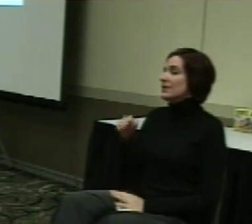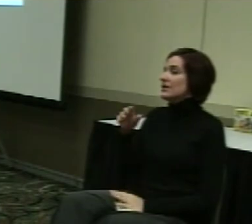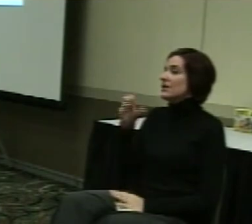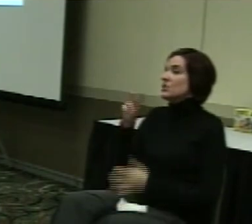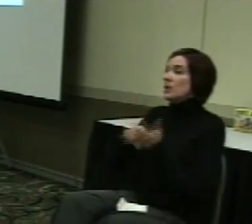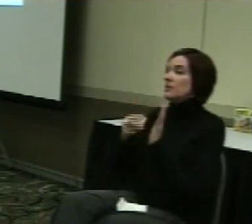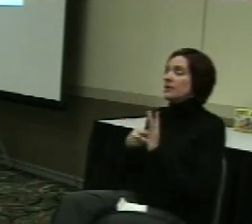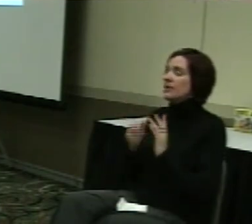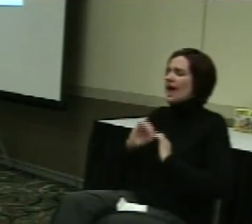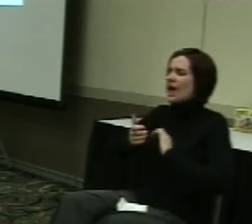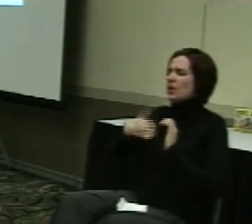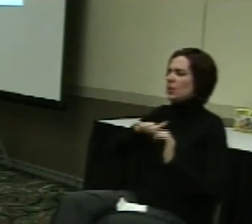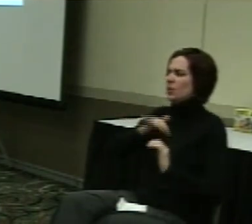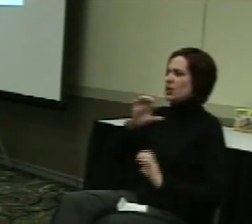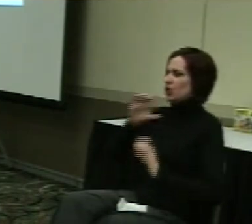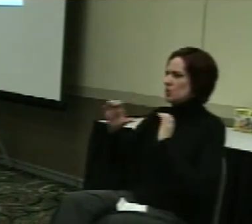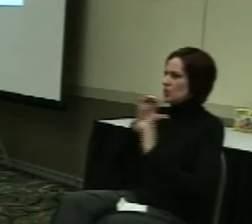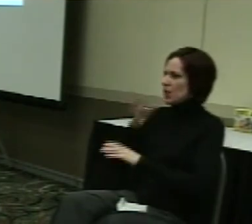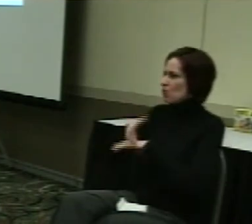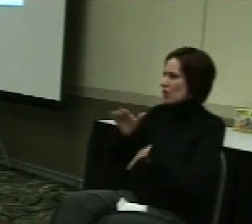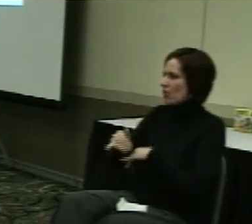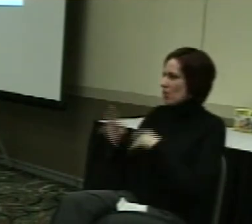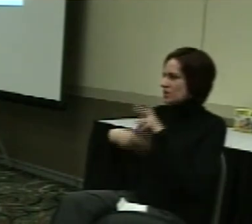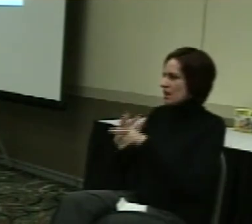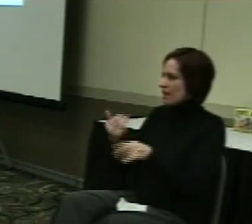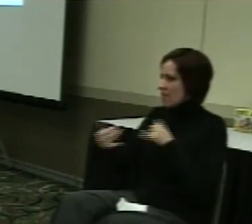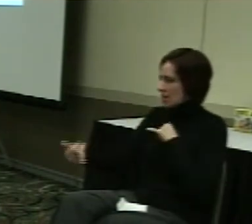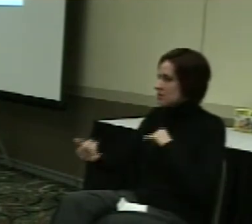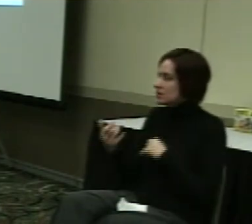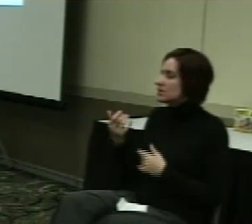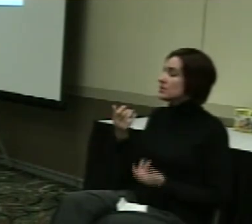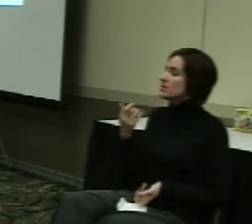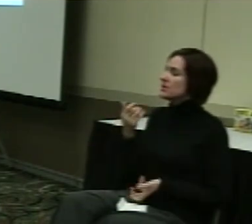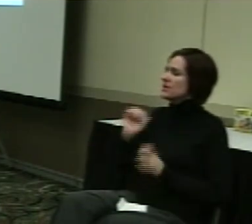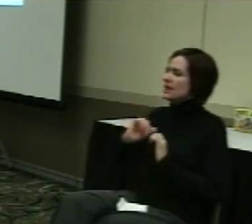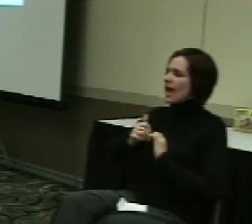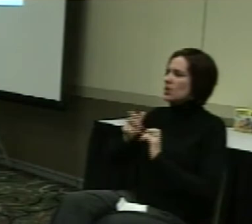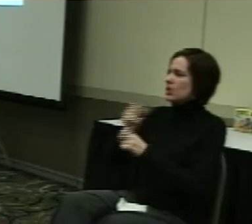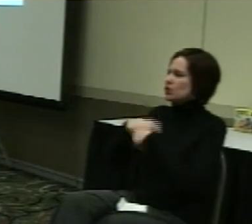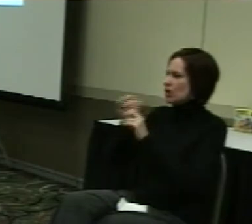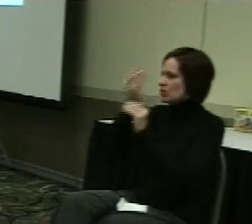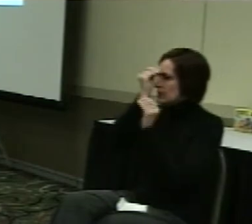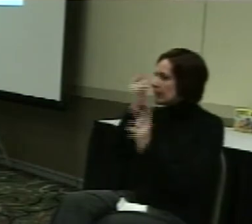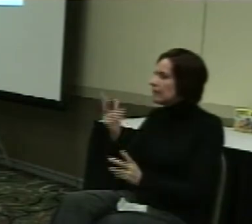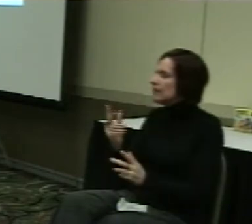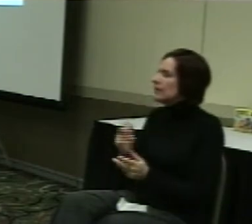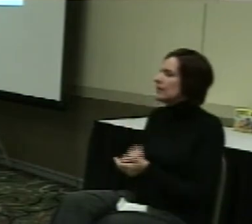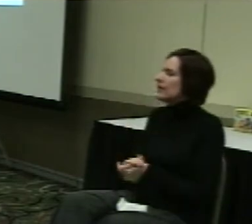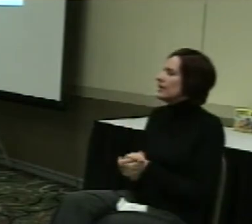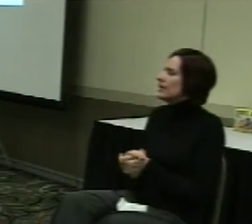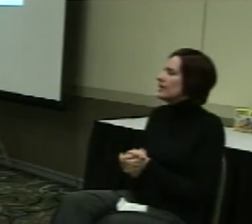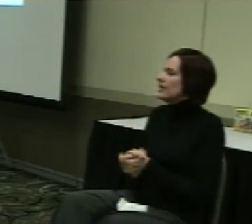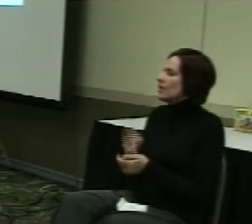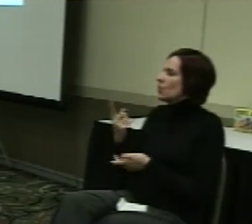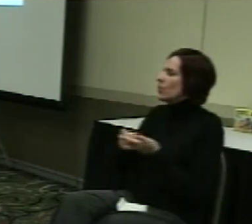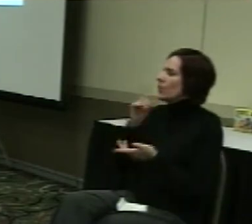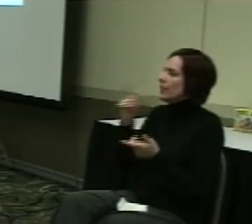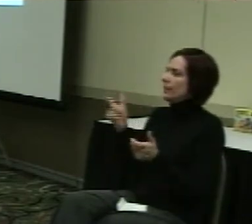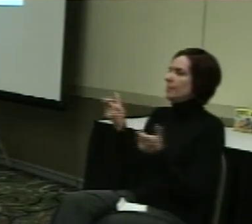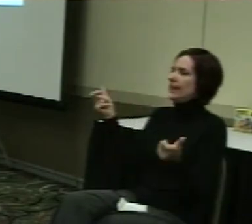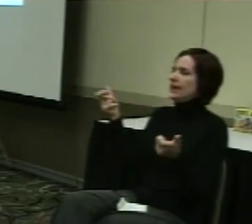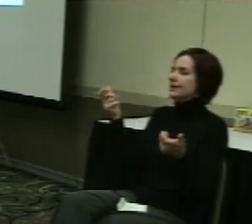therefore, how do we communicate across those kinds of lines? So how do we generate data, and what are the big